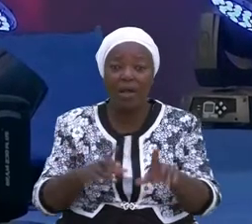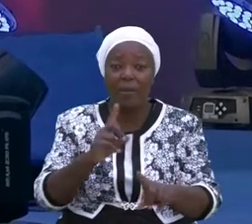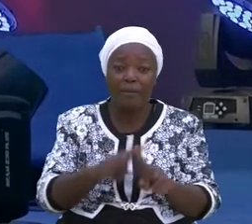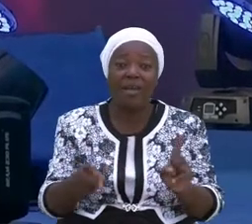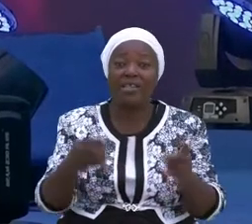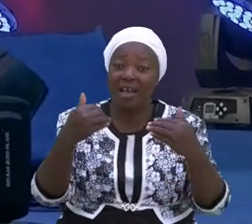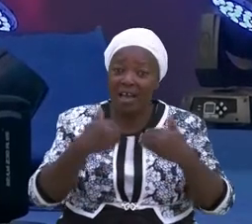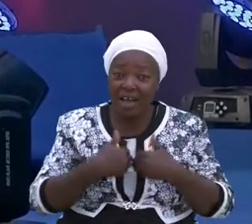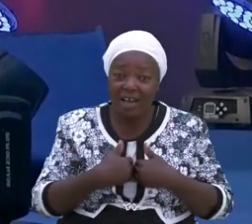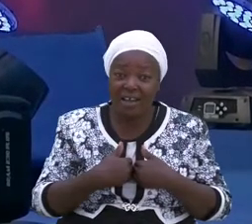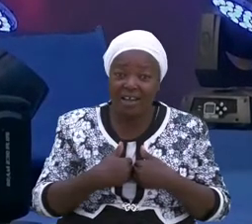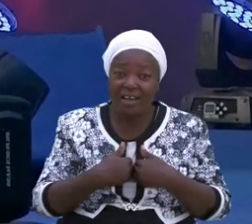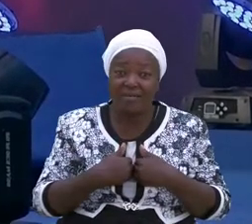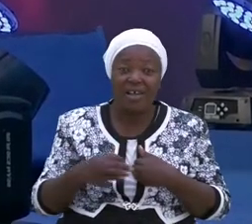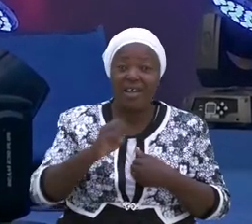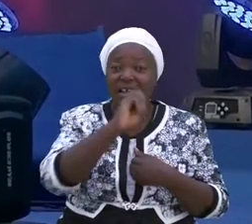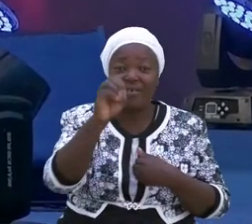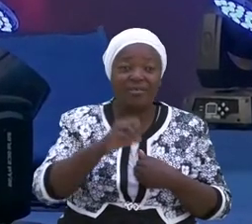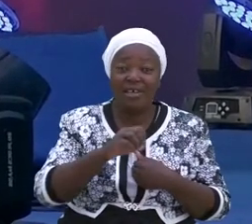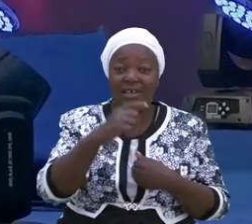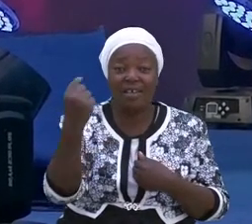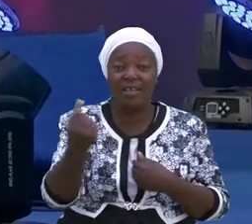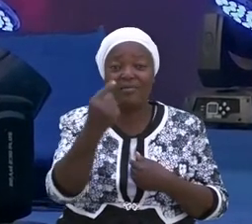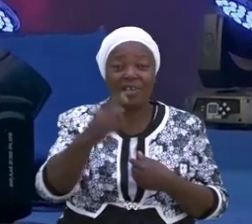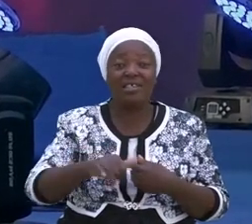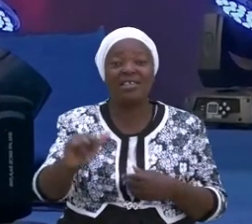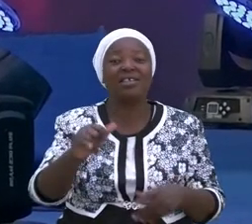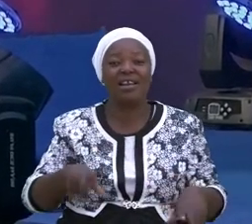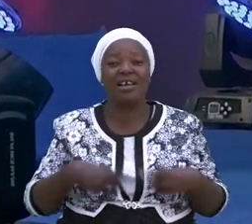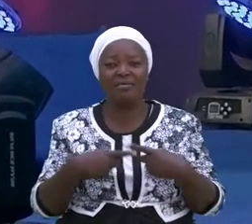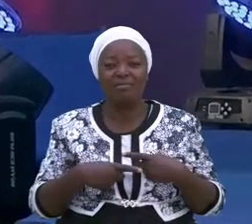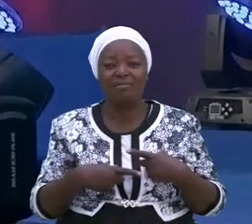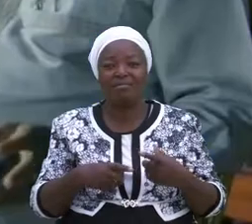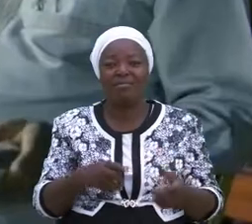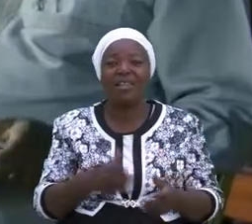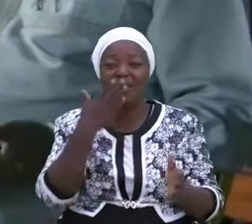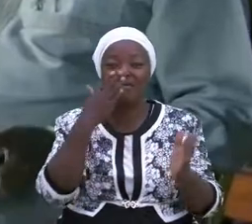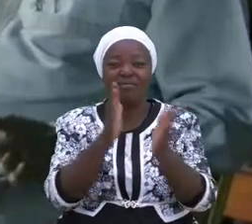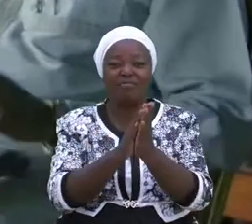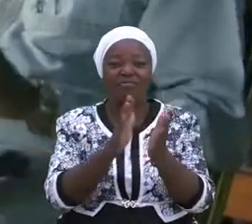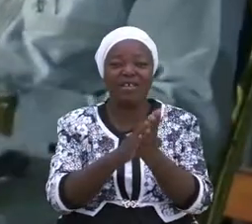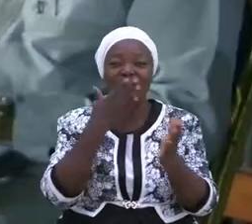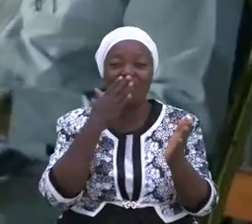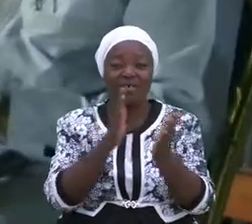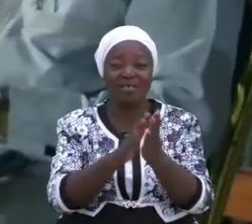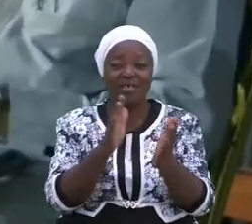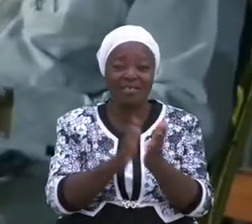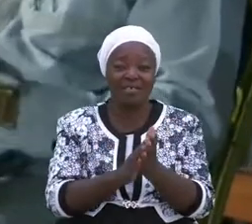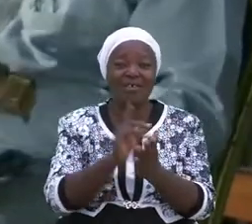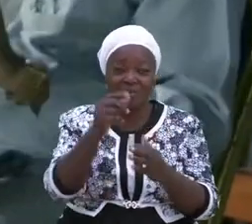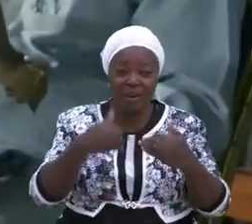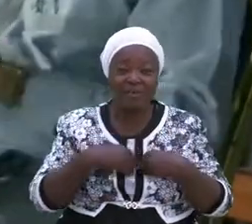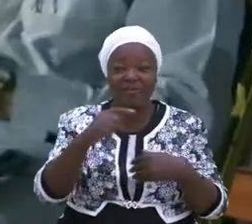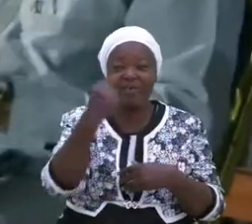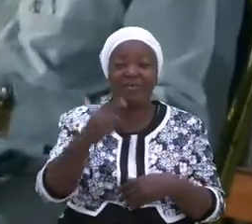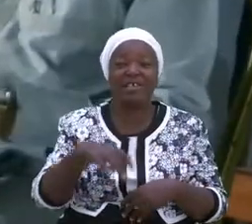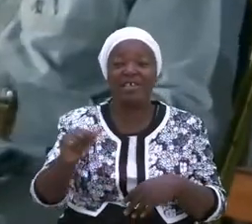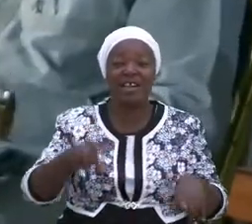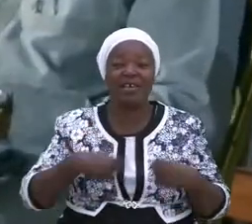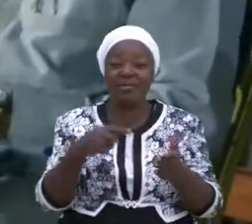have everlasting life. Congrats, congrats, congratulations. You have everlasting life tonight.